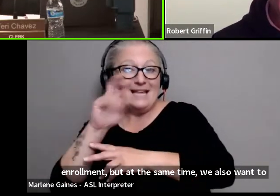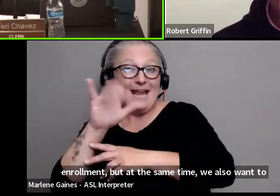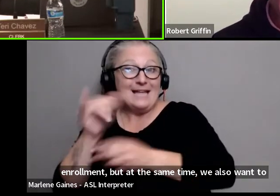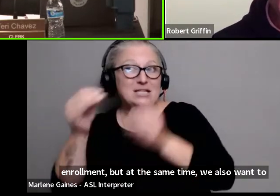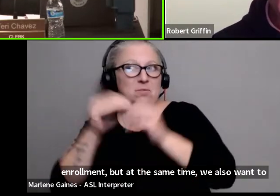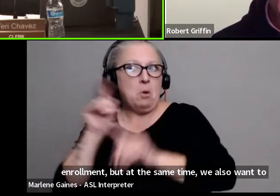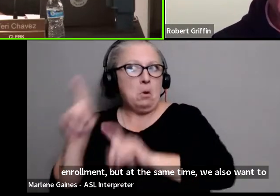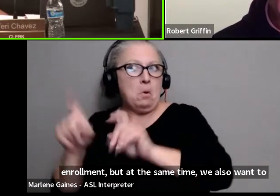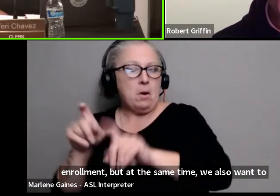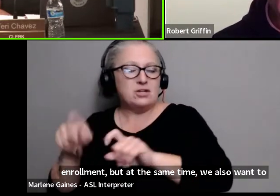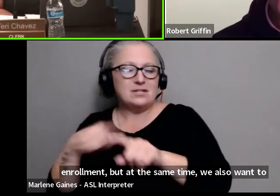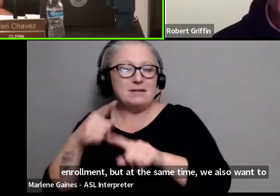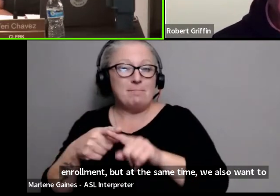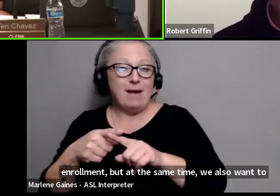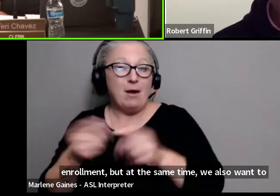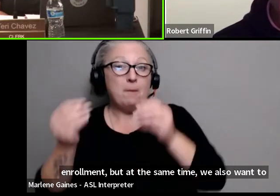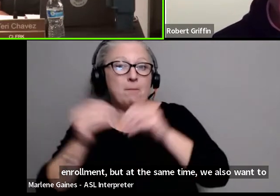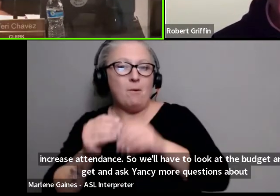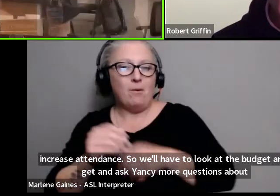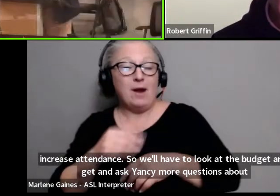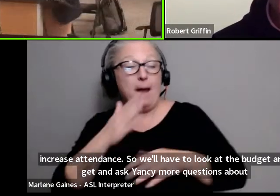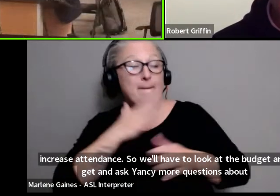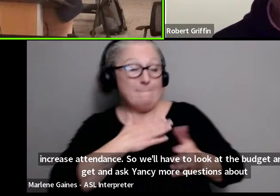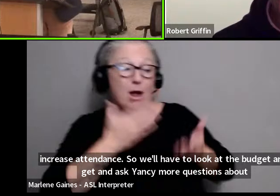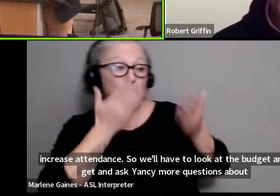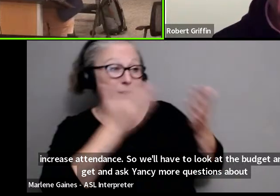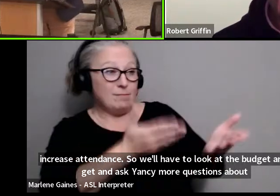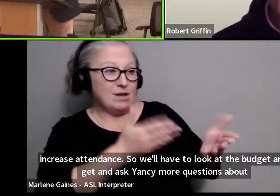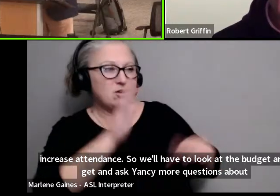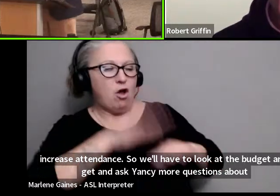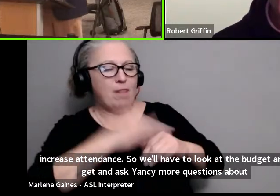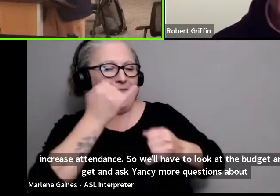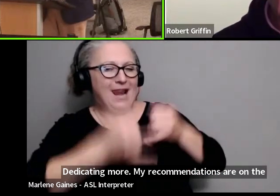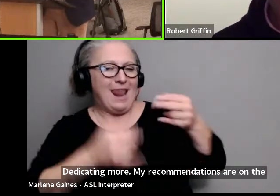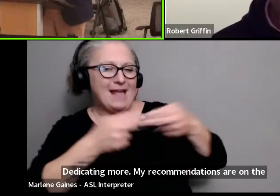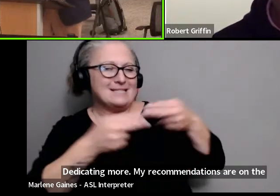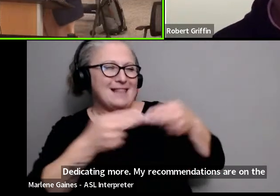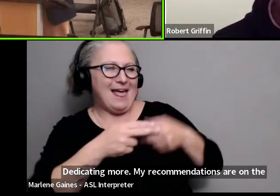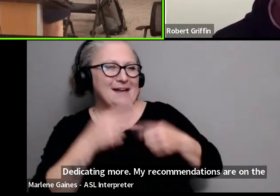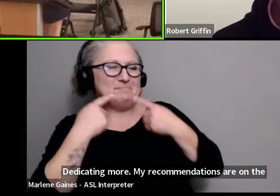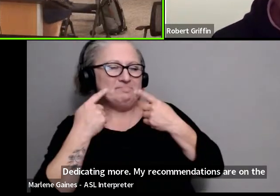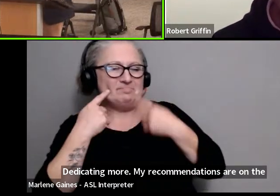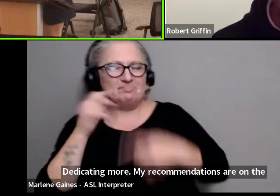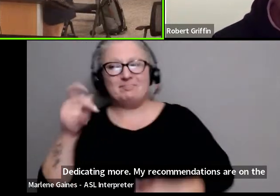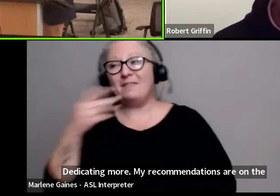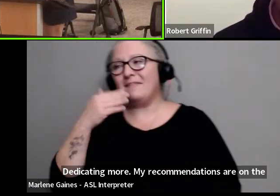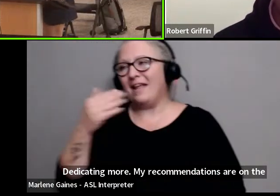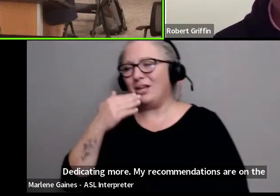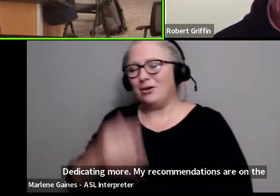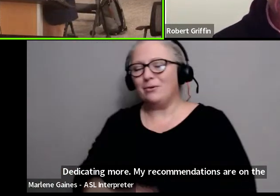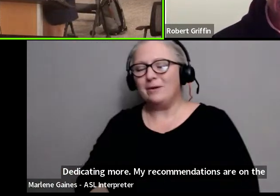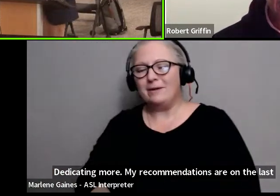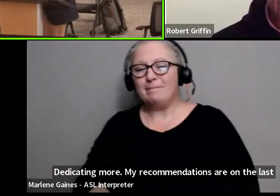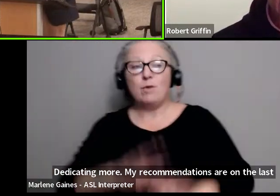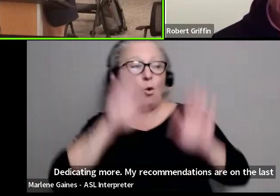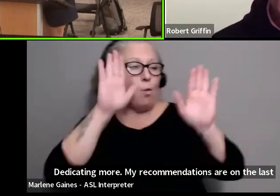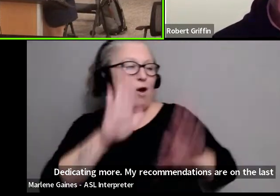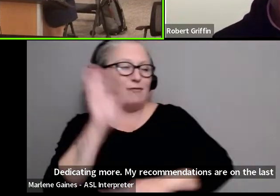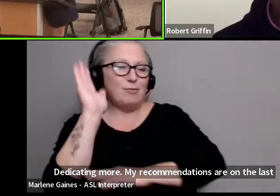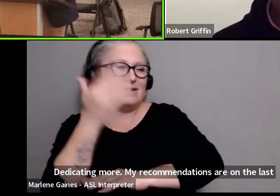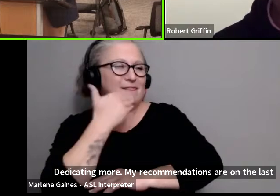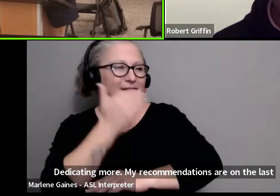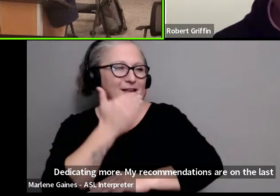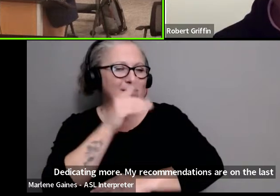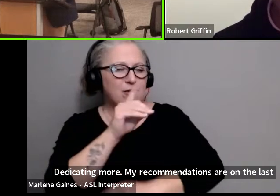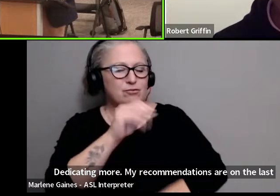about dedicating more. My staff. recommendations are on the last slide. So. Okay. Yeah, thank you. Thank you. And wonderful presentation. Thank you so much,